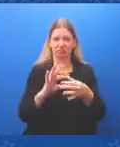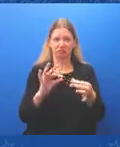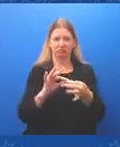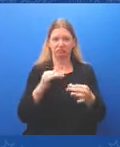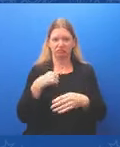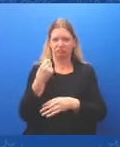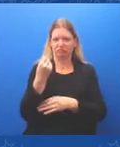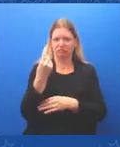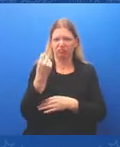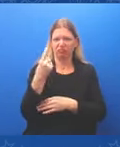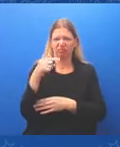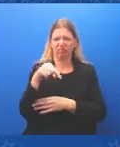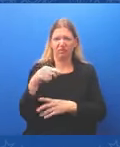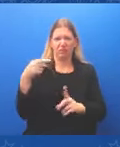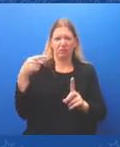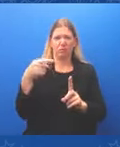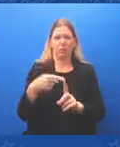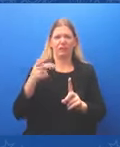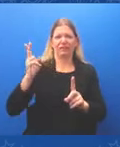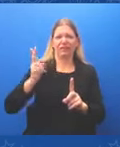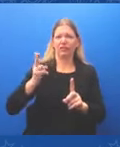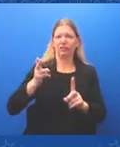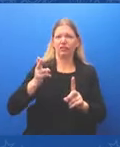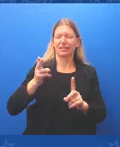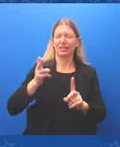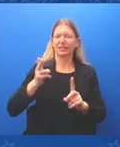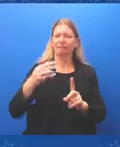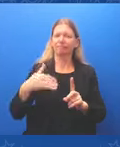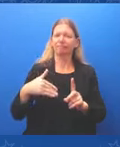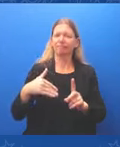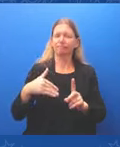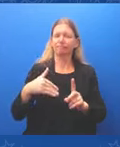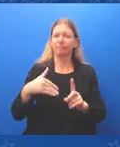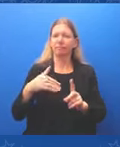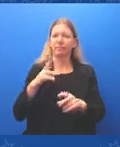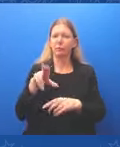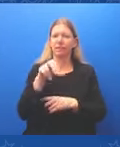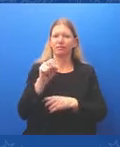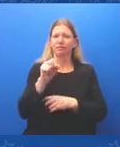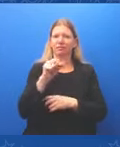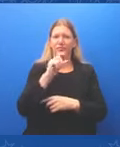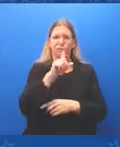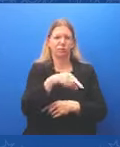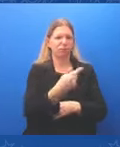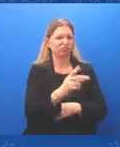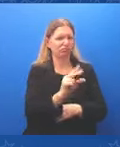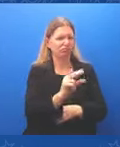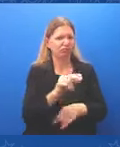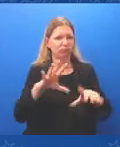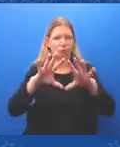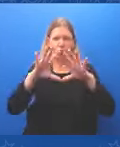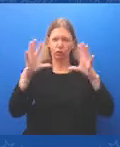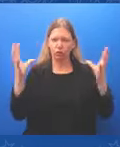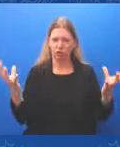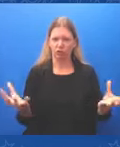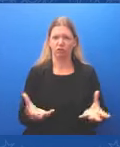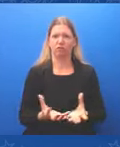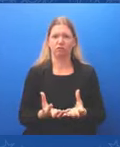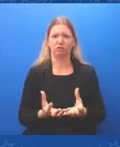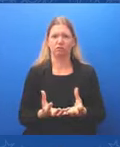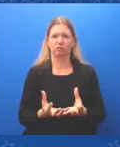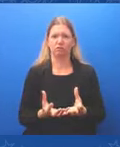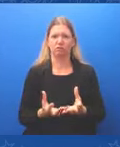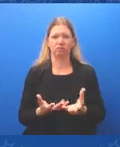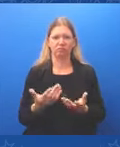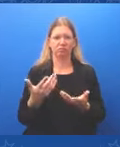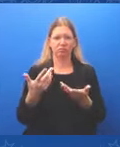in the United States, but in the world. Every from 5 to 7, 8 generations, things change.